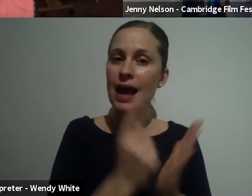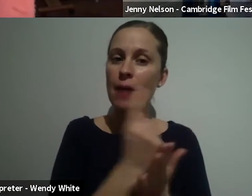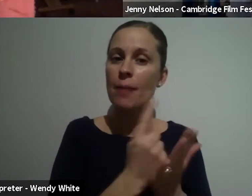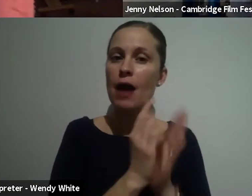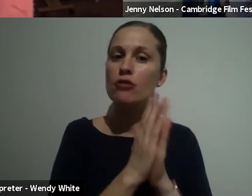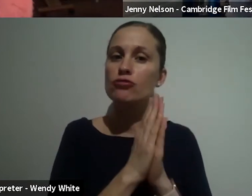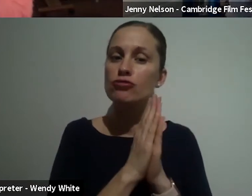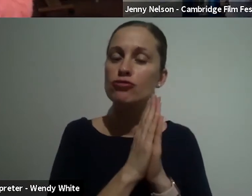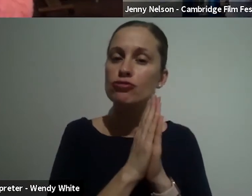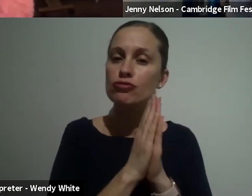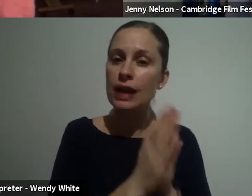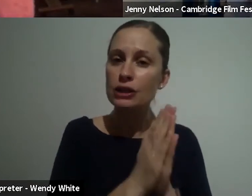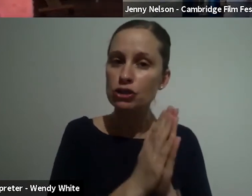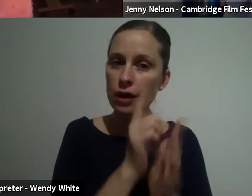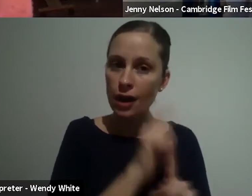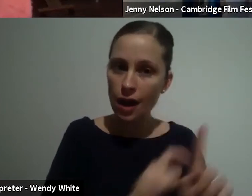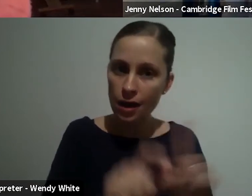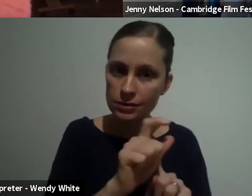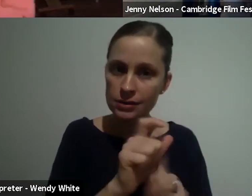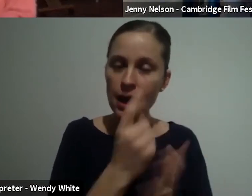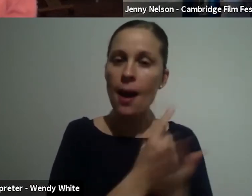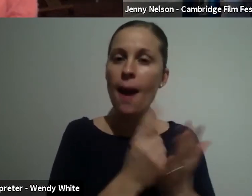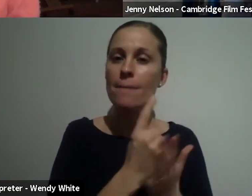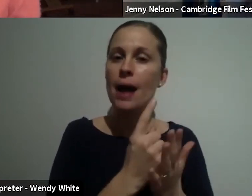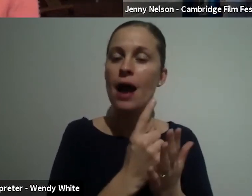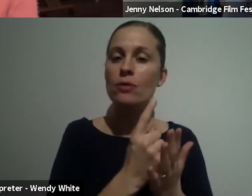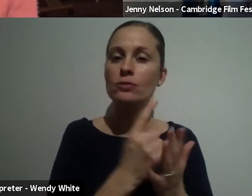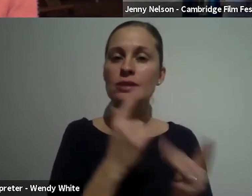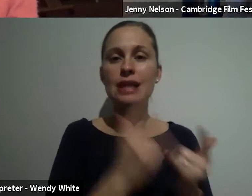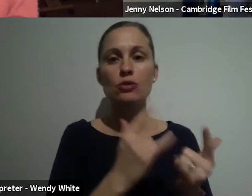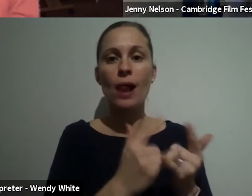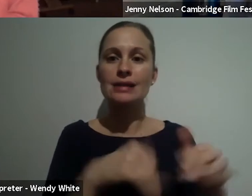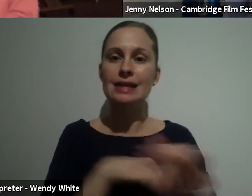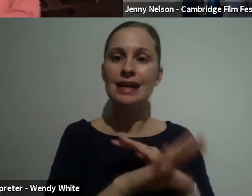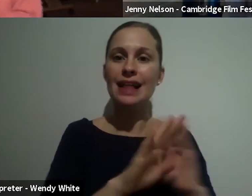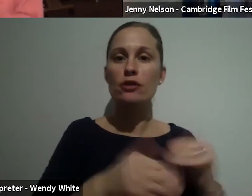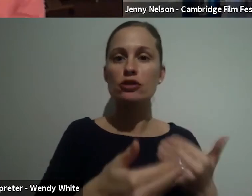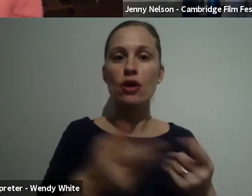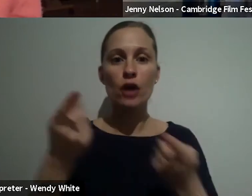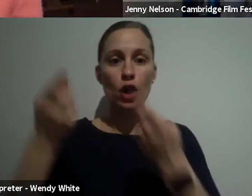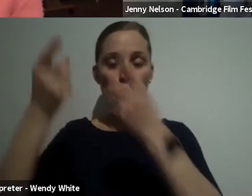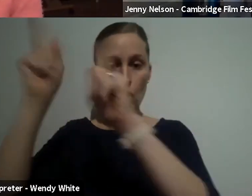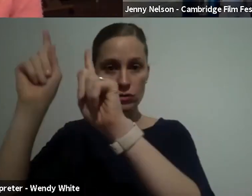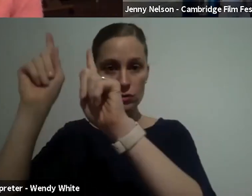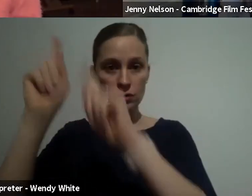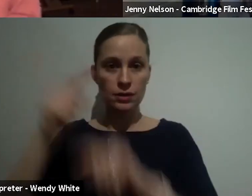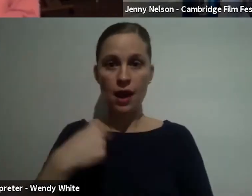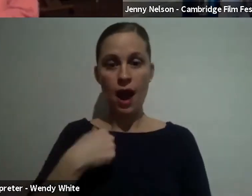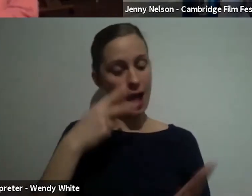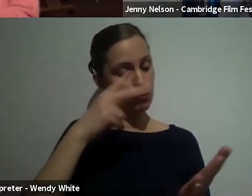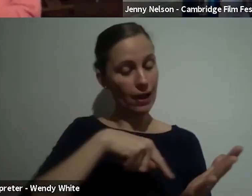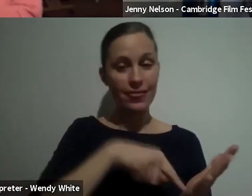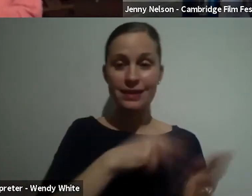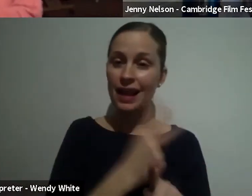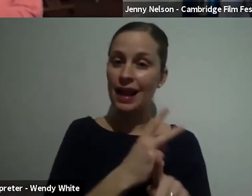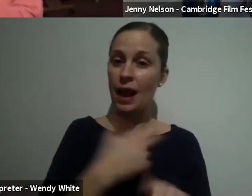the sexuality in the service of God. No, and when I read it, when I was already 35 or something like